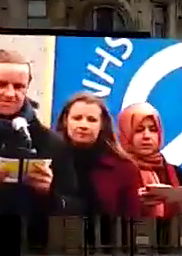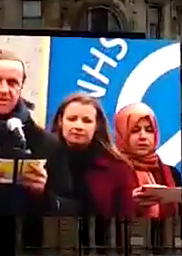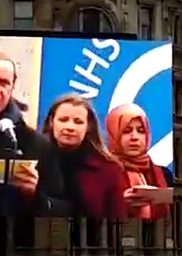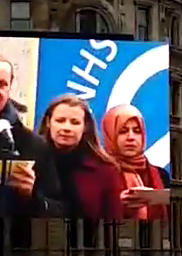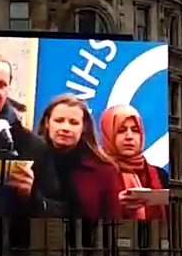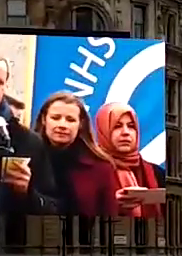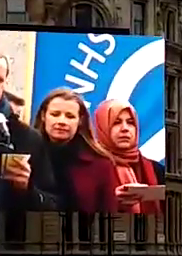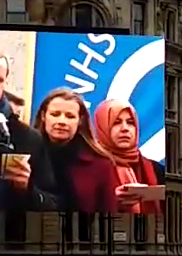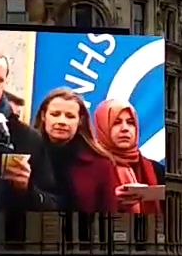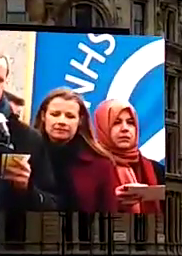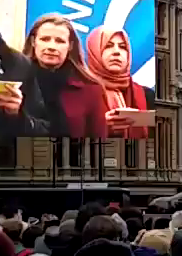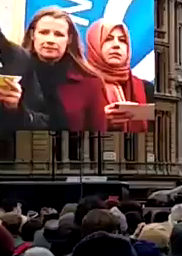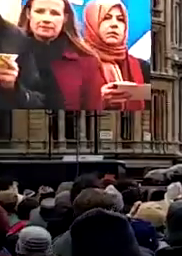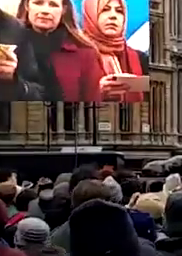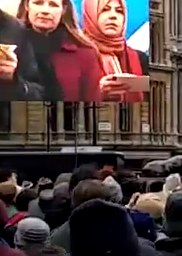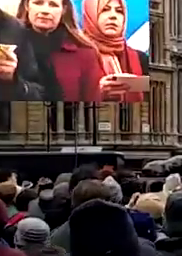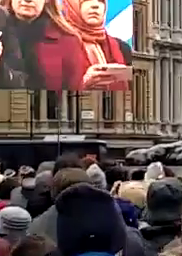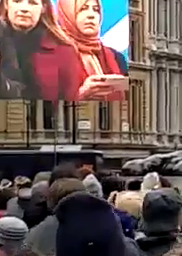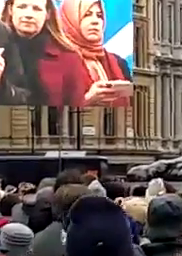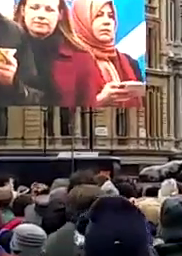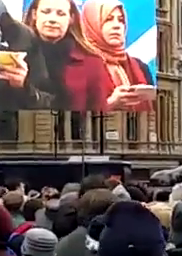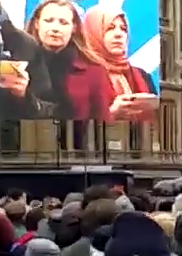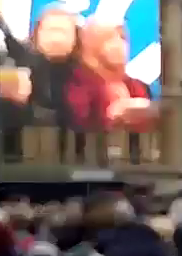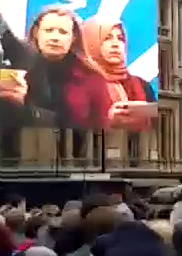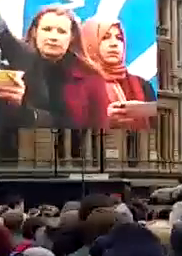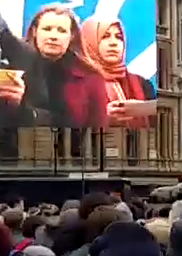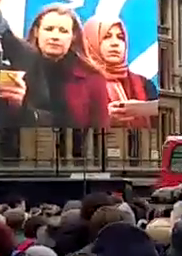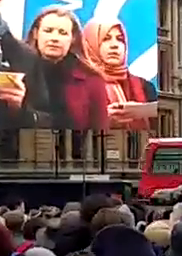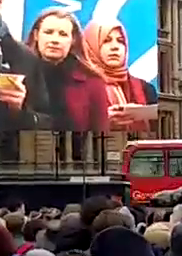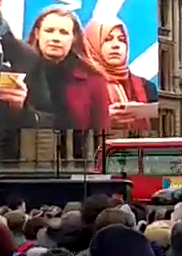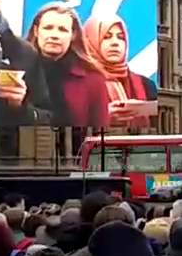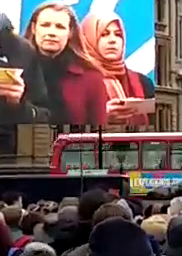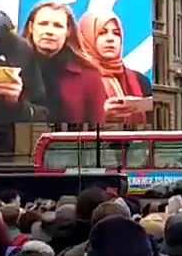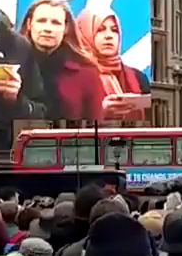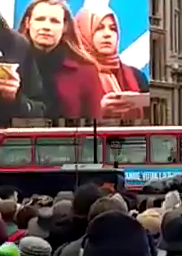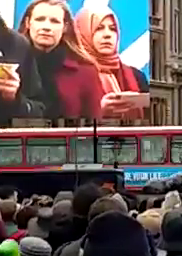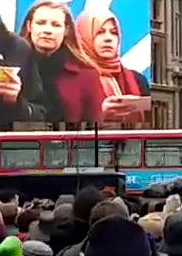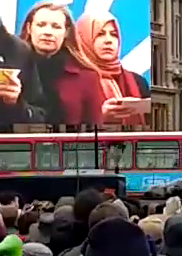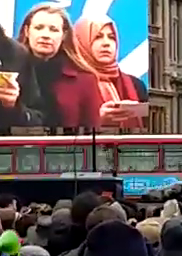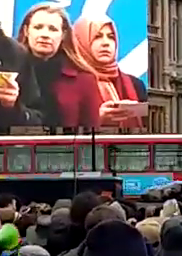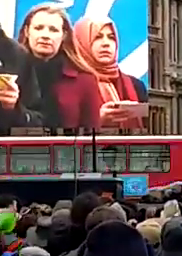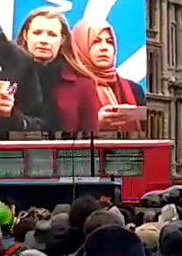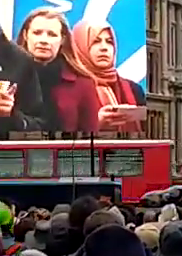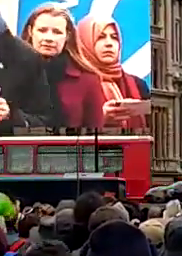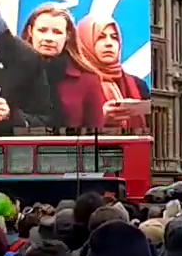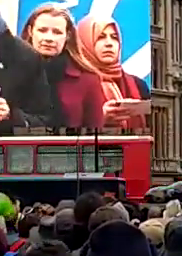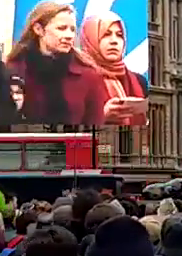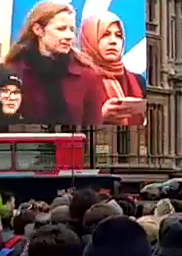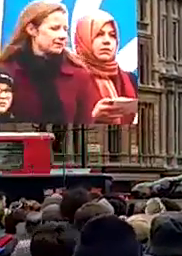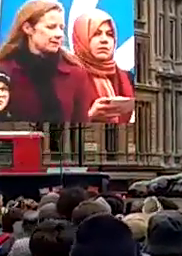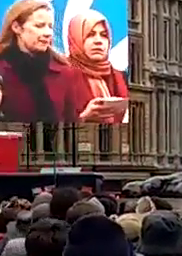a robust plan of action that will lead us to a world free of nuclear weapons.